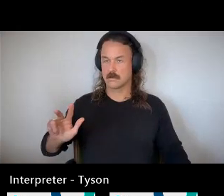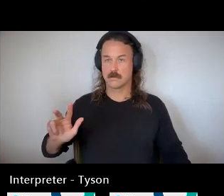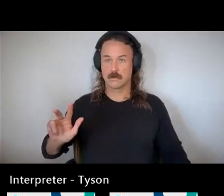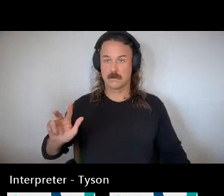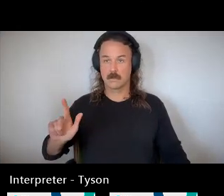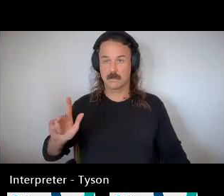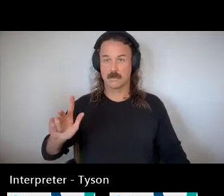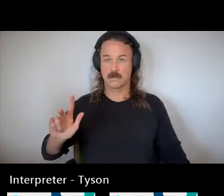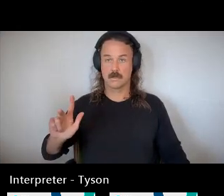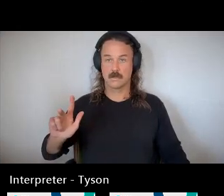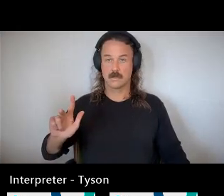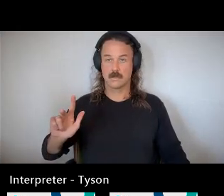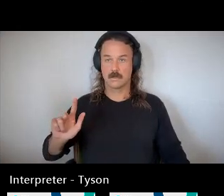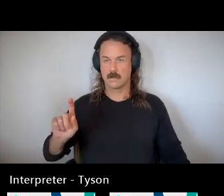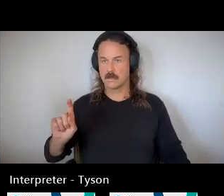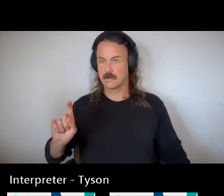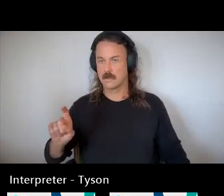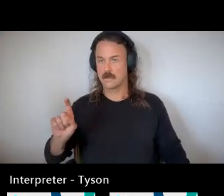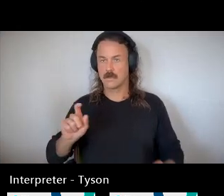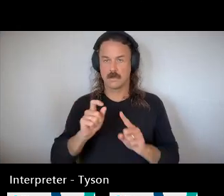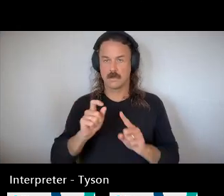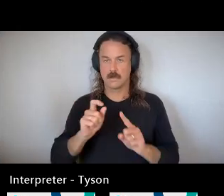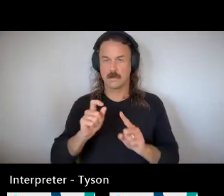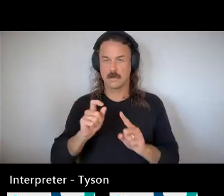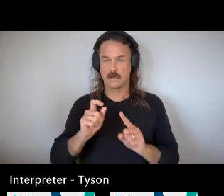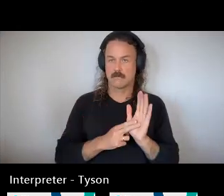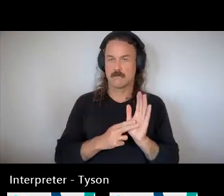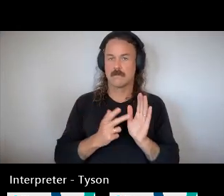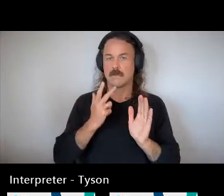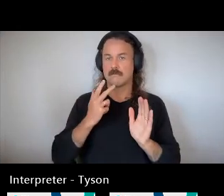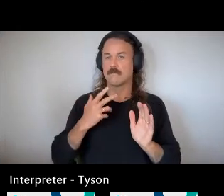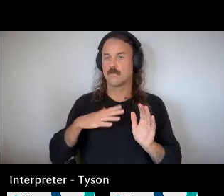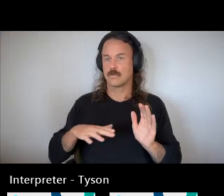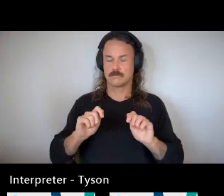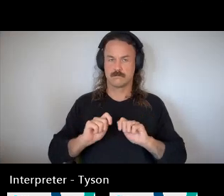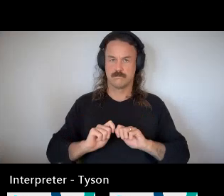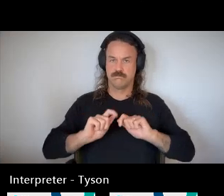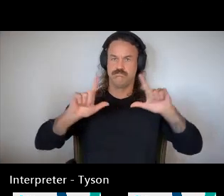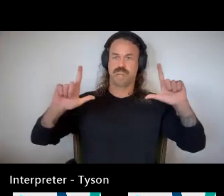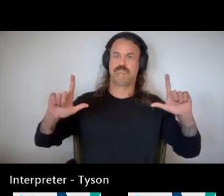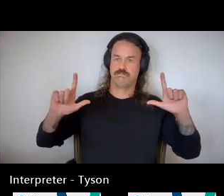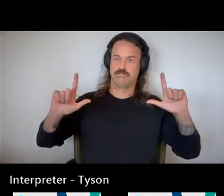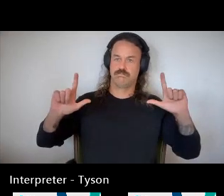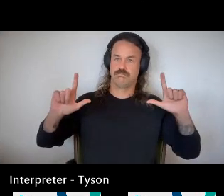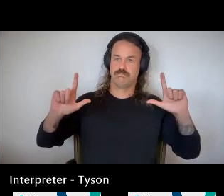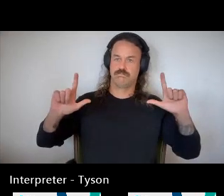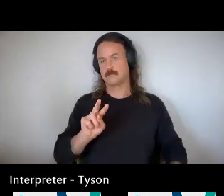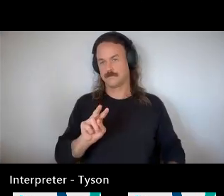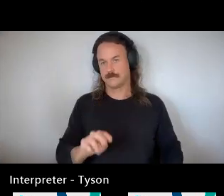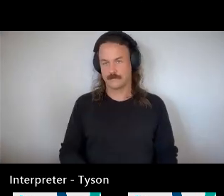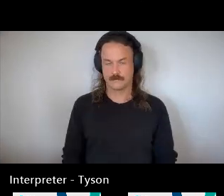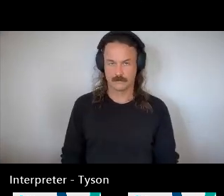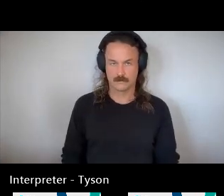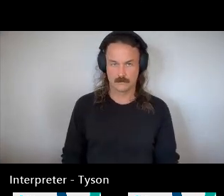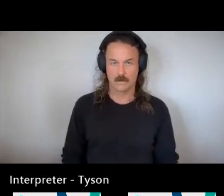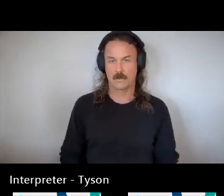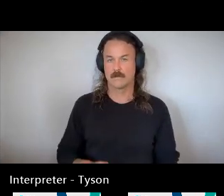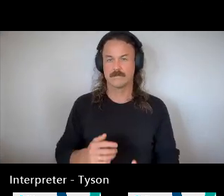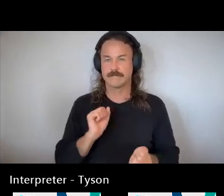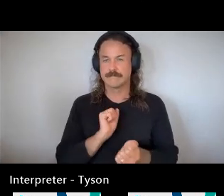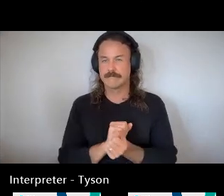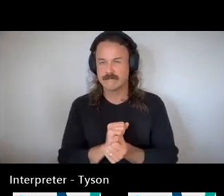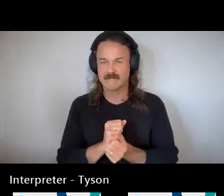to make them bigger if that's helpful for you. So if you need help during the meeting, please message our